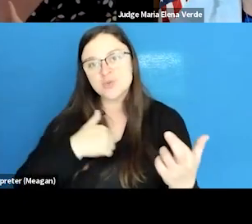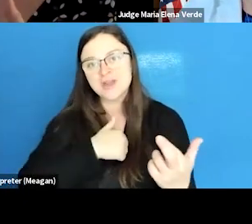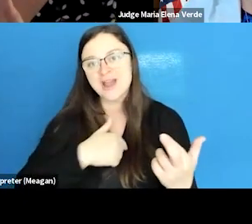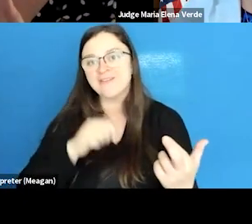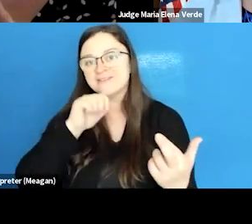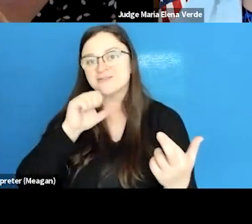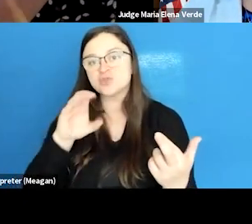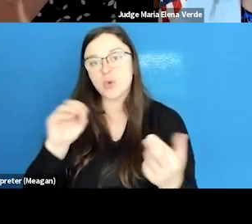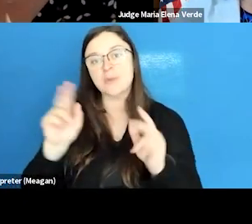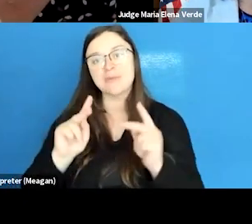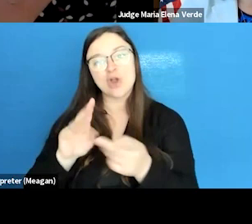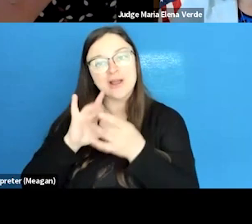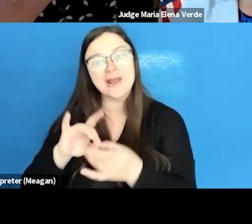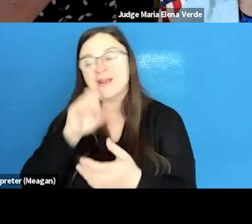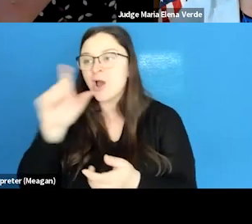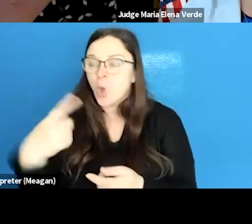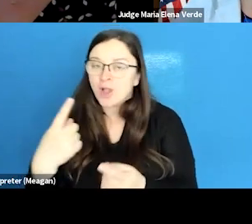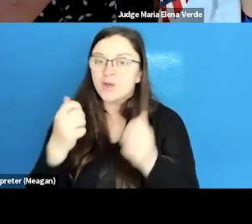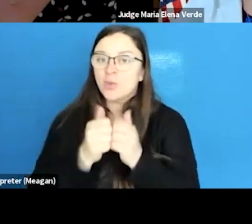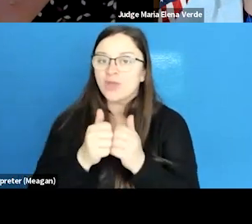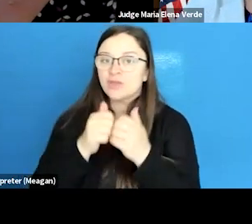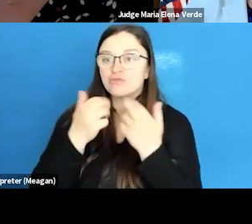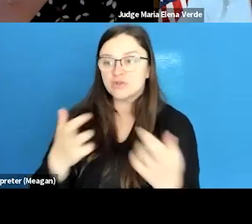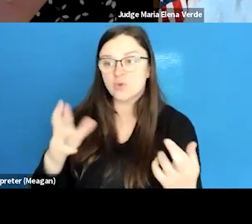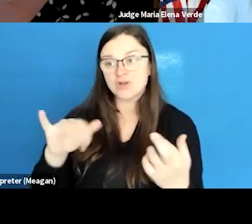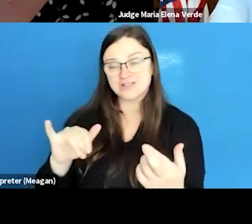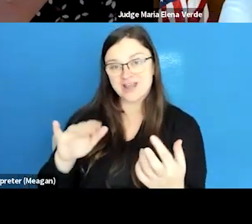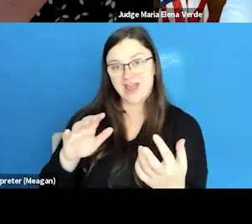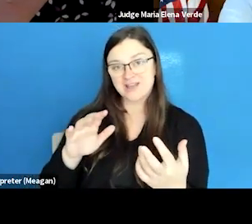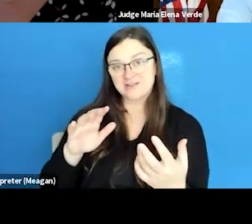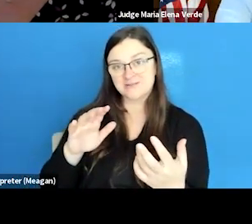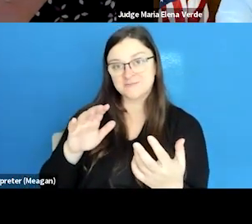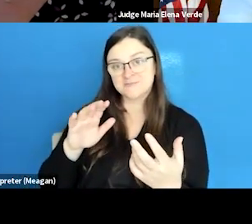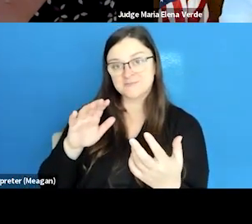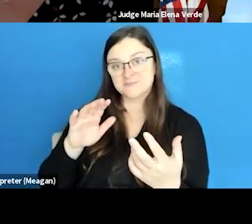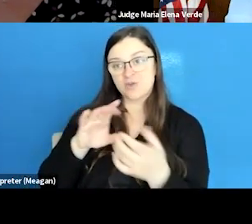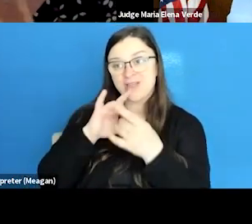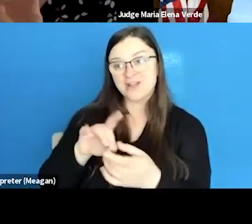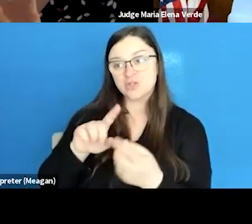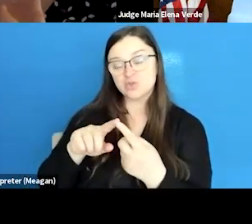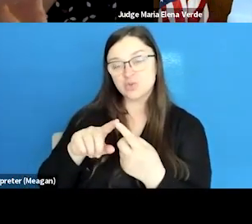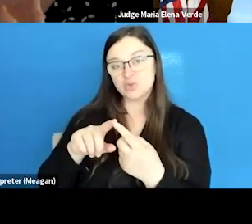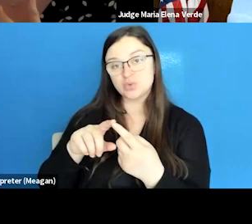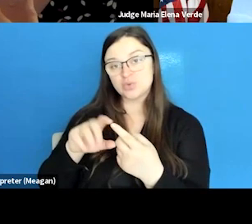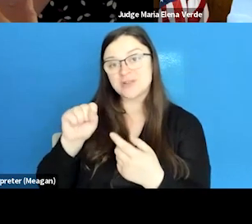the resources that directly target their substance use recovery, but do so in a way that makes cultural sense for